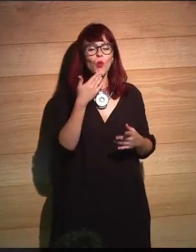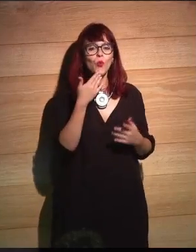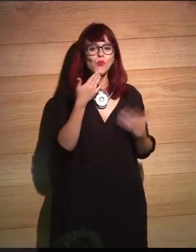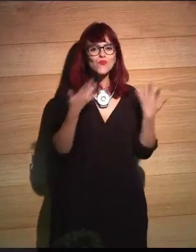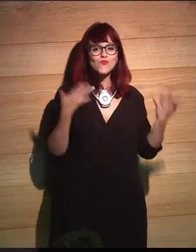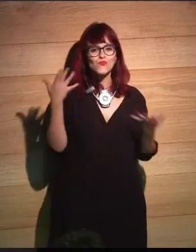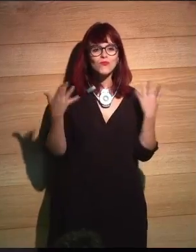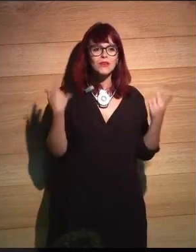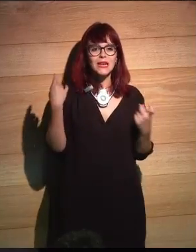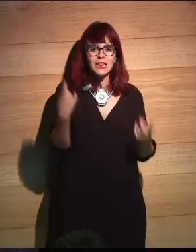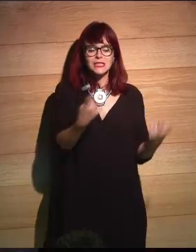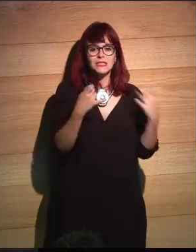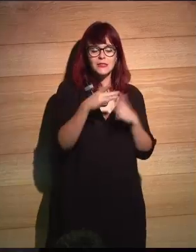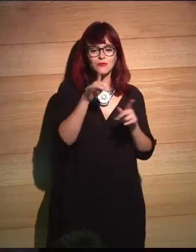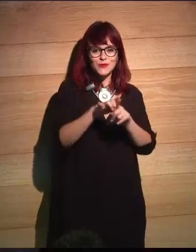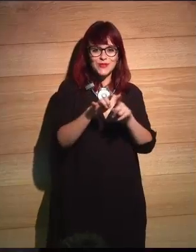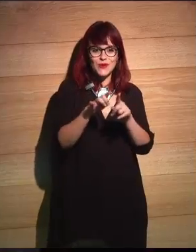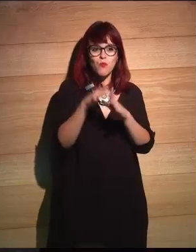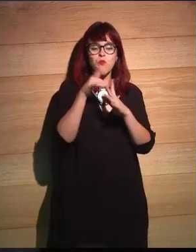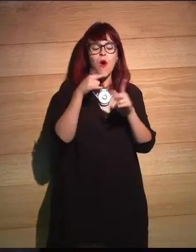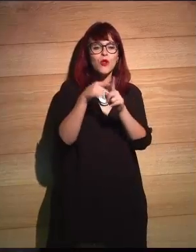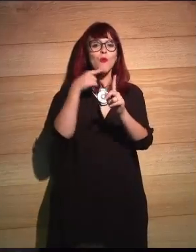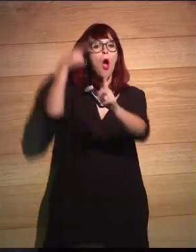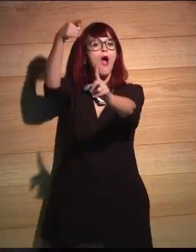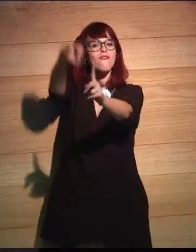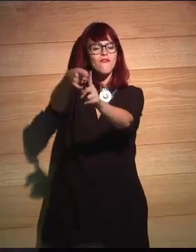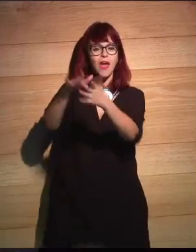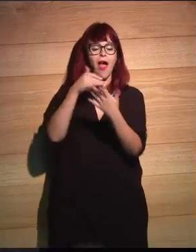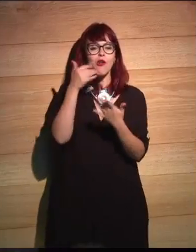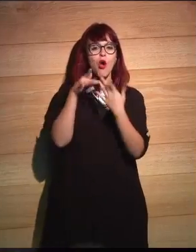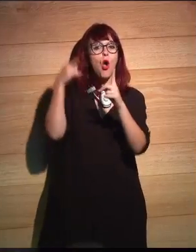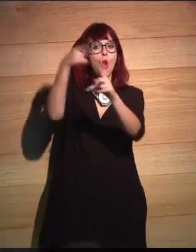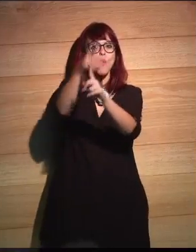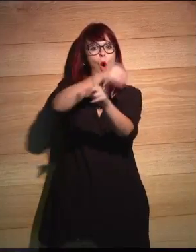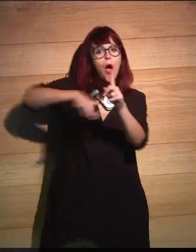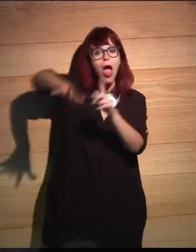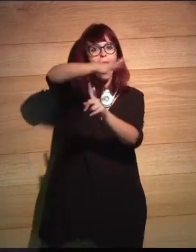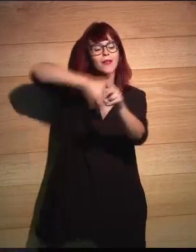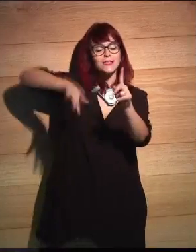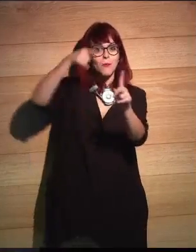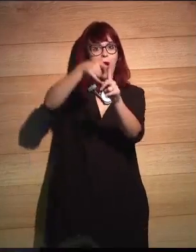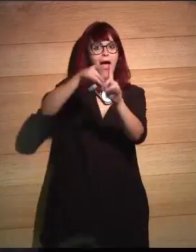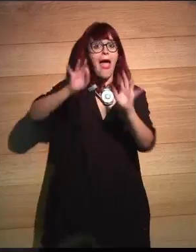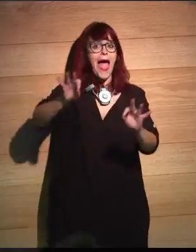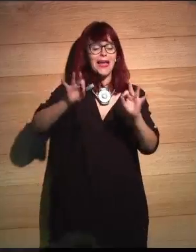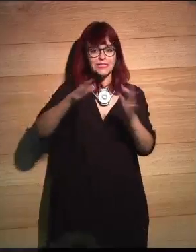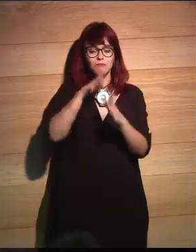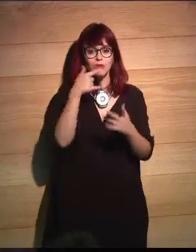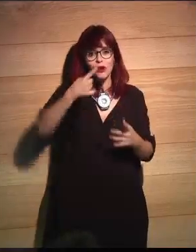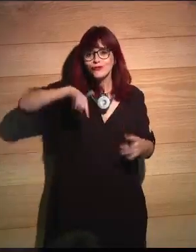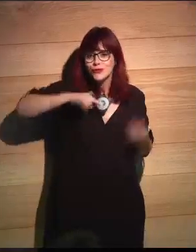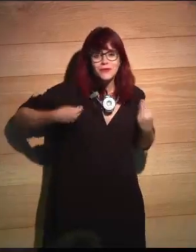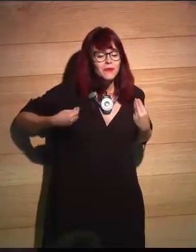environmental lighthouse, but at the same time we are actually living from what makes this problem